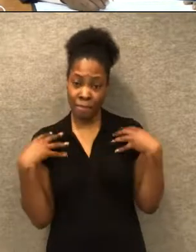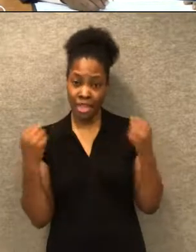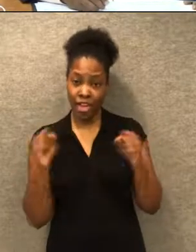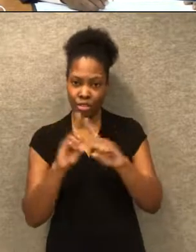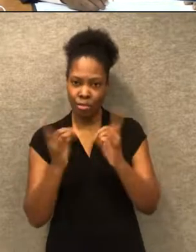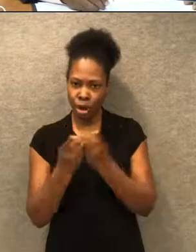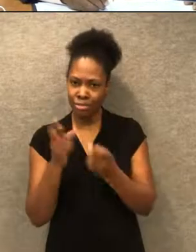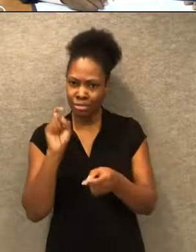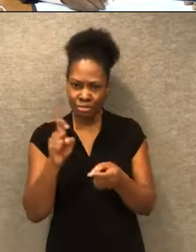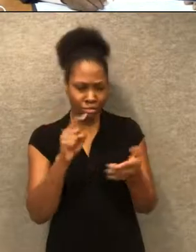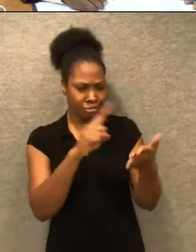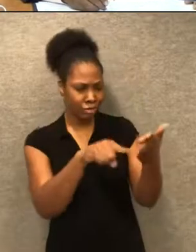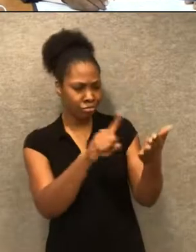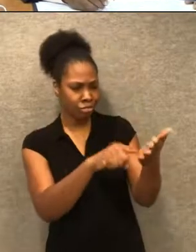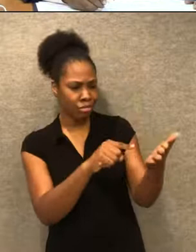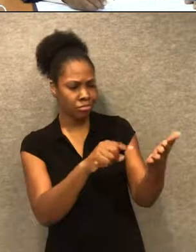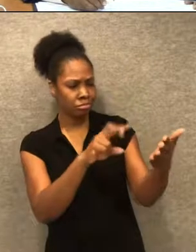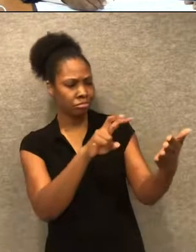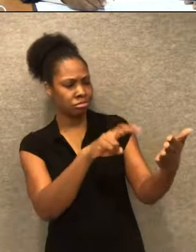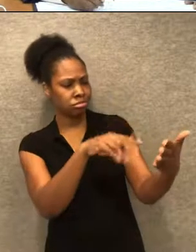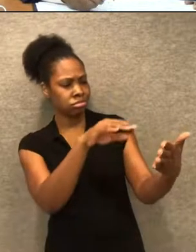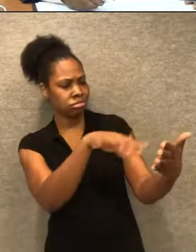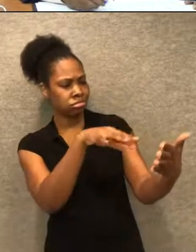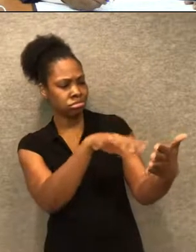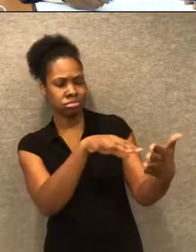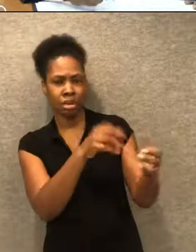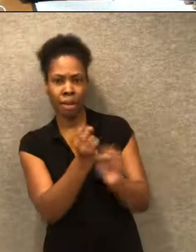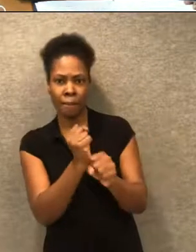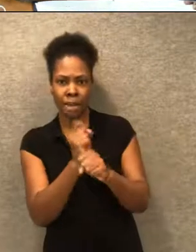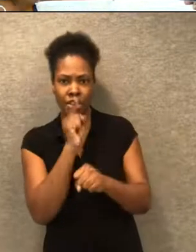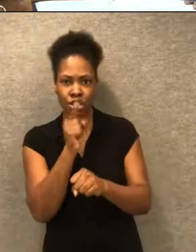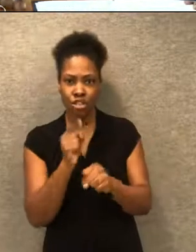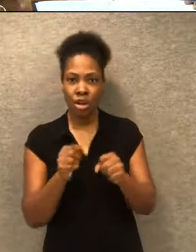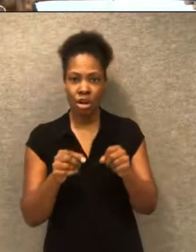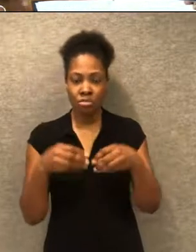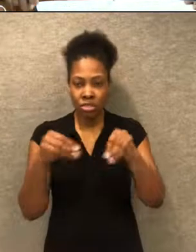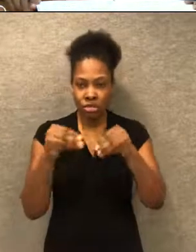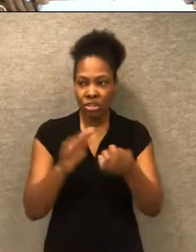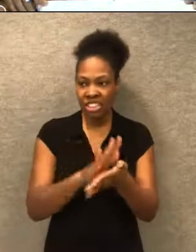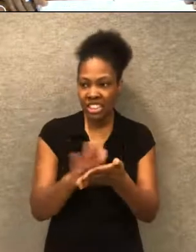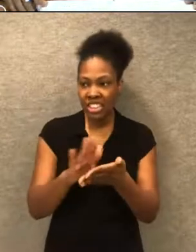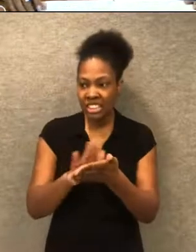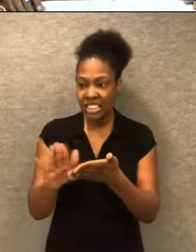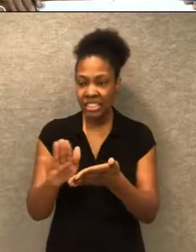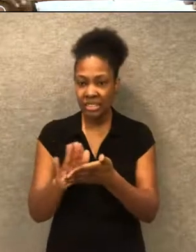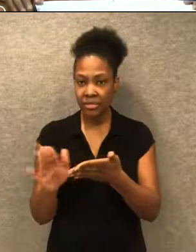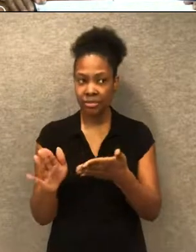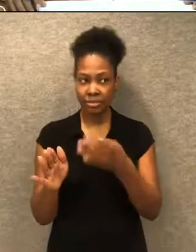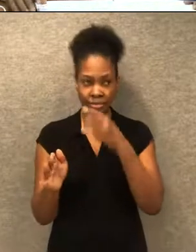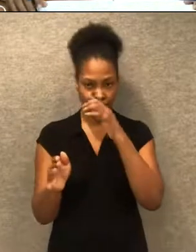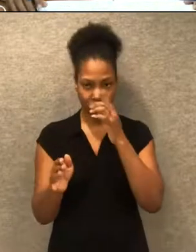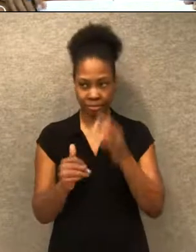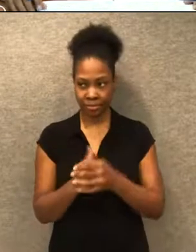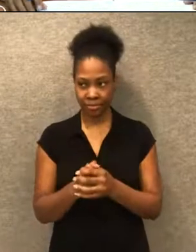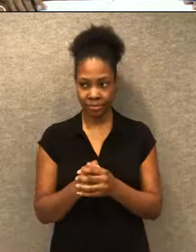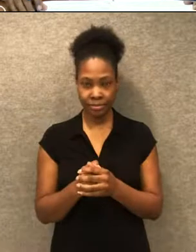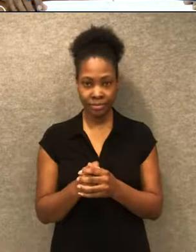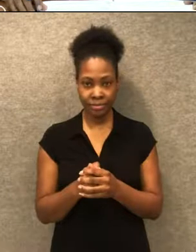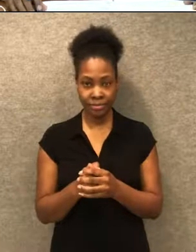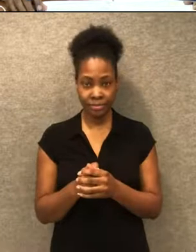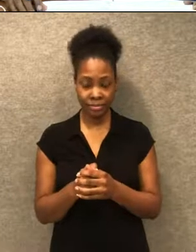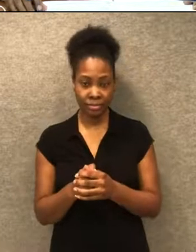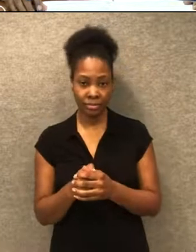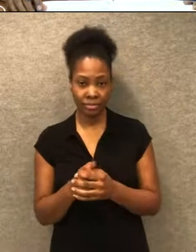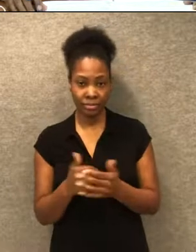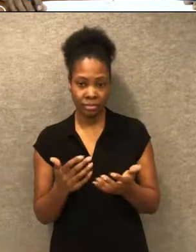things, because these hairdressers are opening up, the floors aren't clean and everything. I mean, it's just like the normal thing